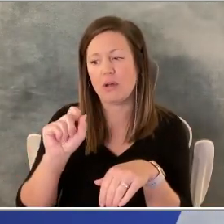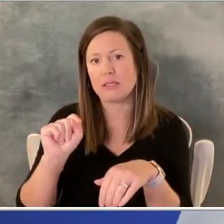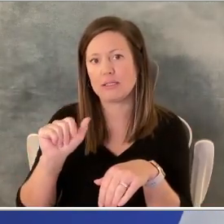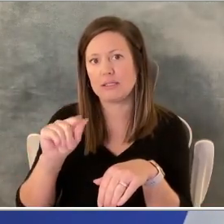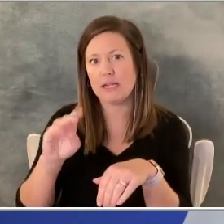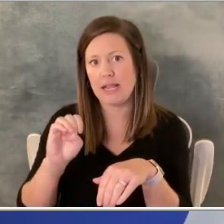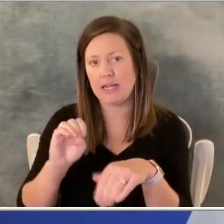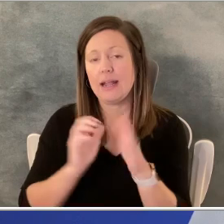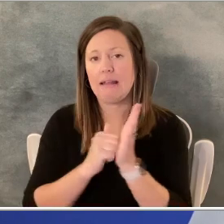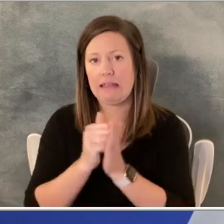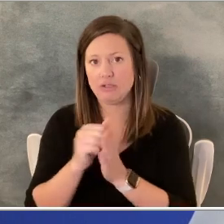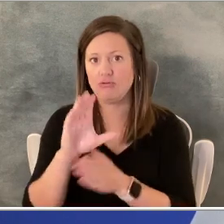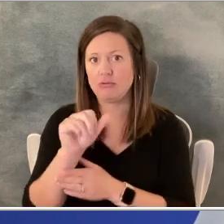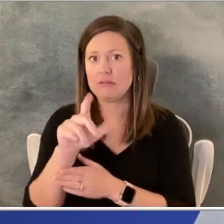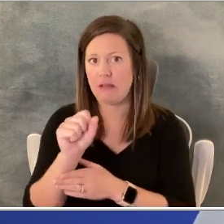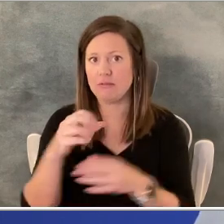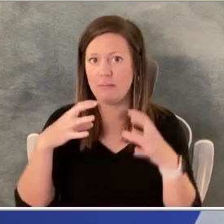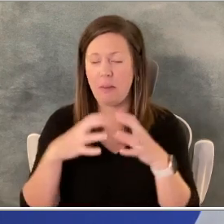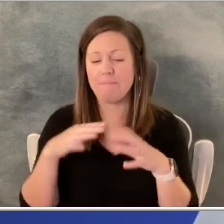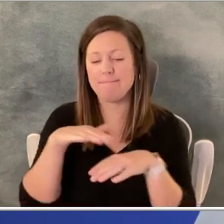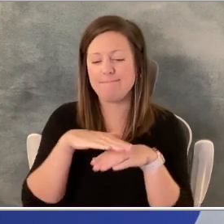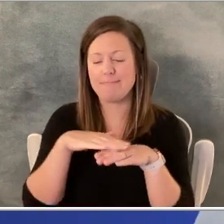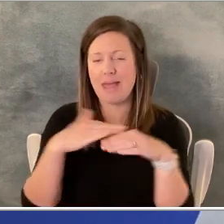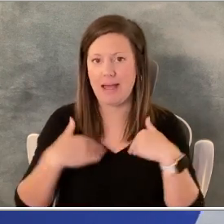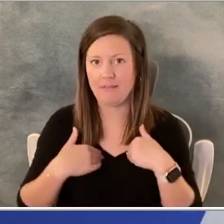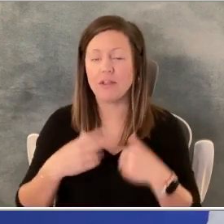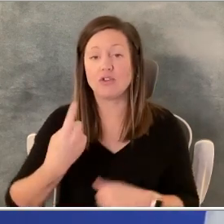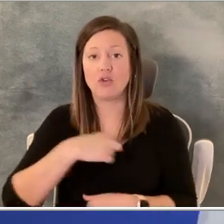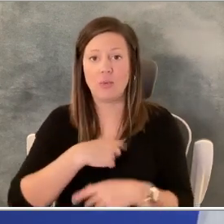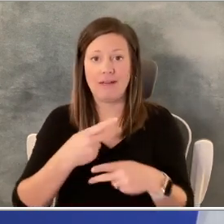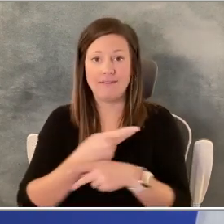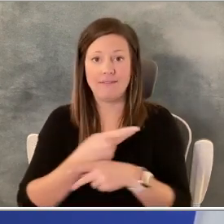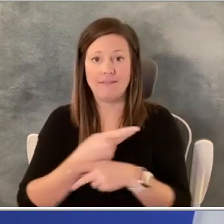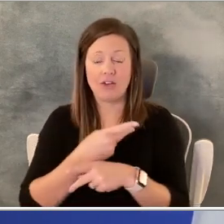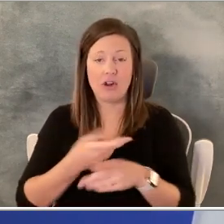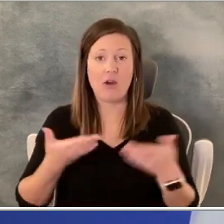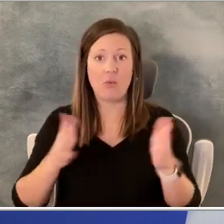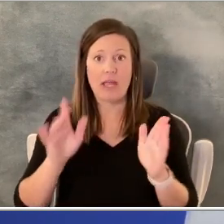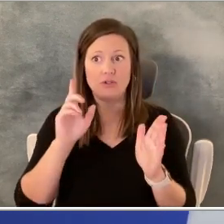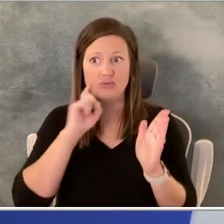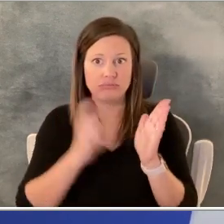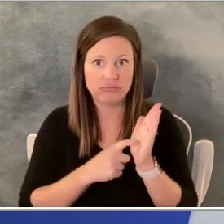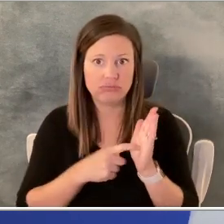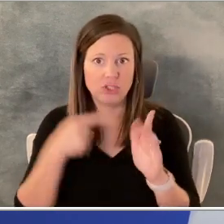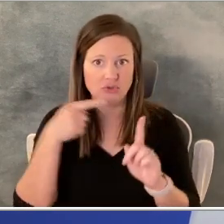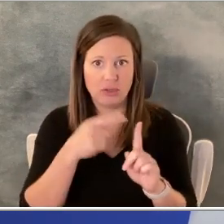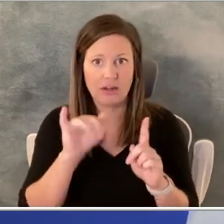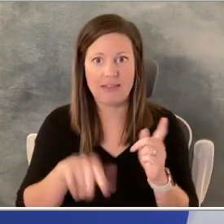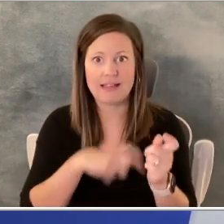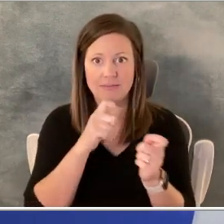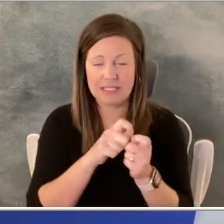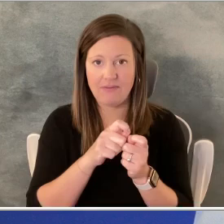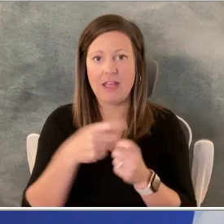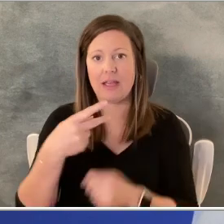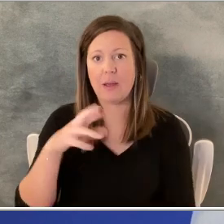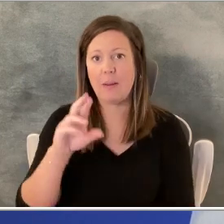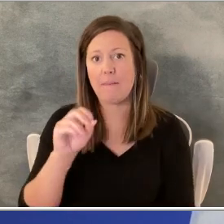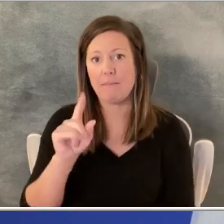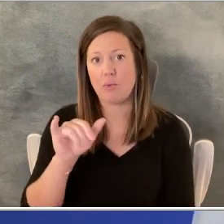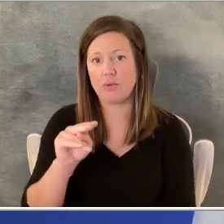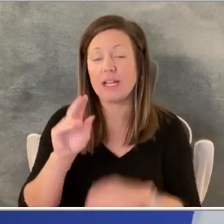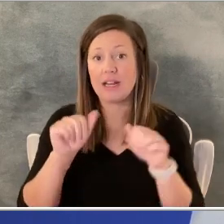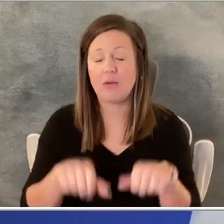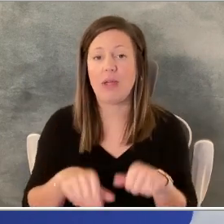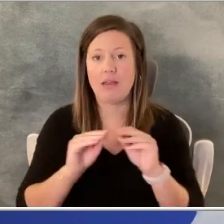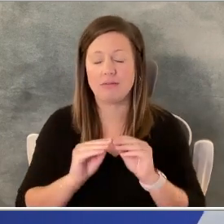We've identified a way essentially to target that protein and allow it to light up using a radioisotope so that then we can